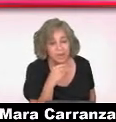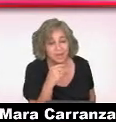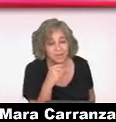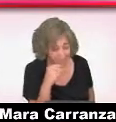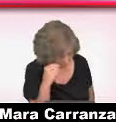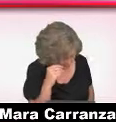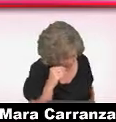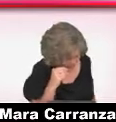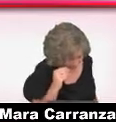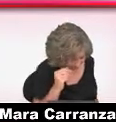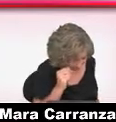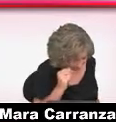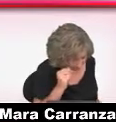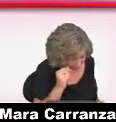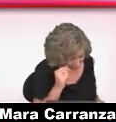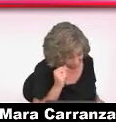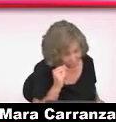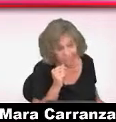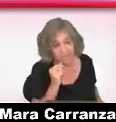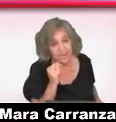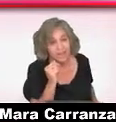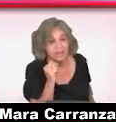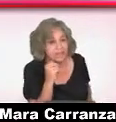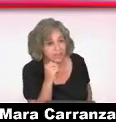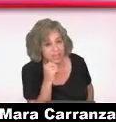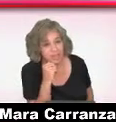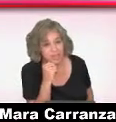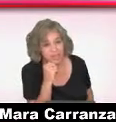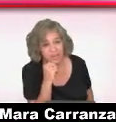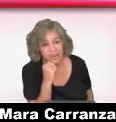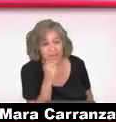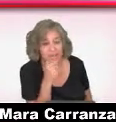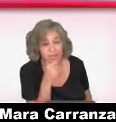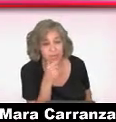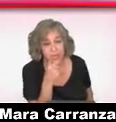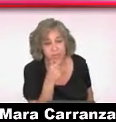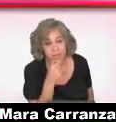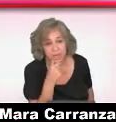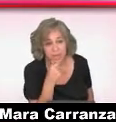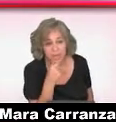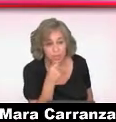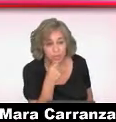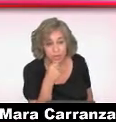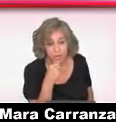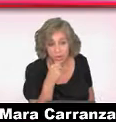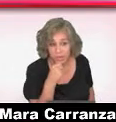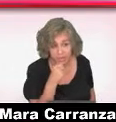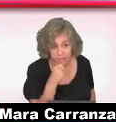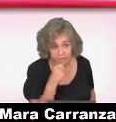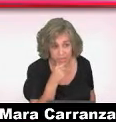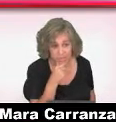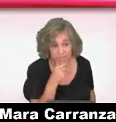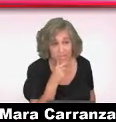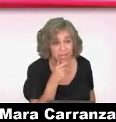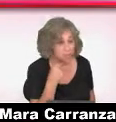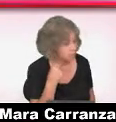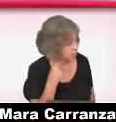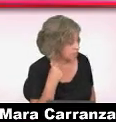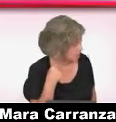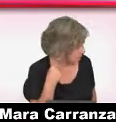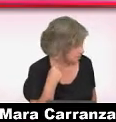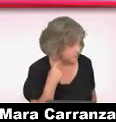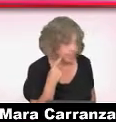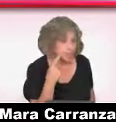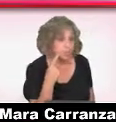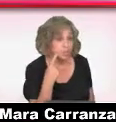you want. No creo que sea saludable para el país, it's not healthy for the country, and it would ruin this thing that